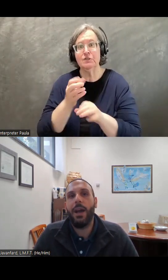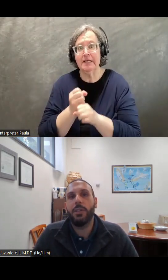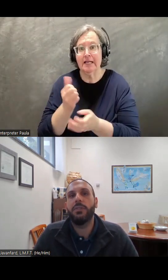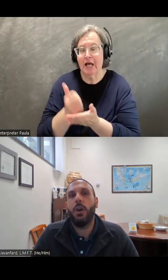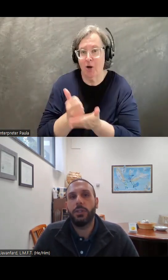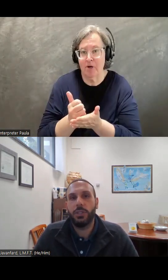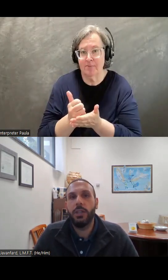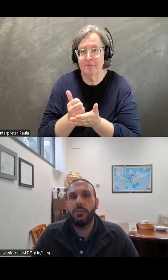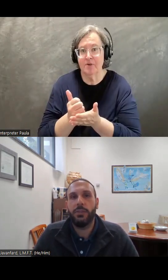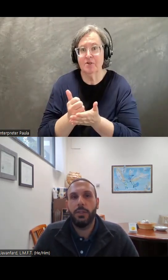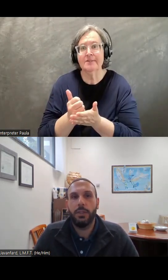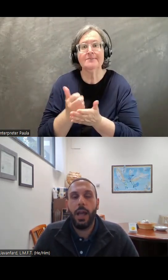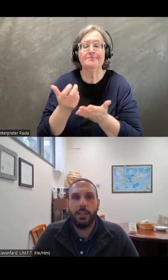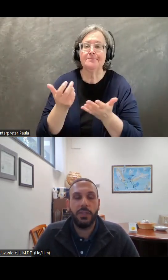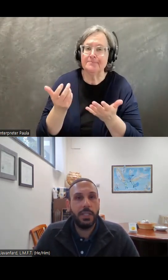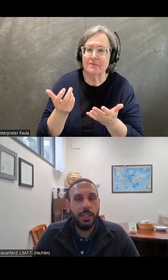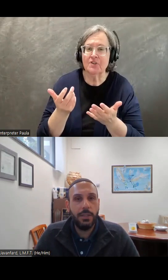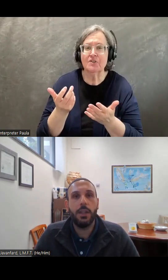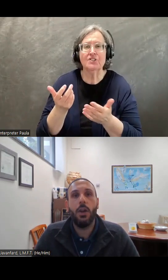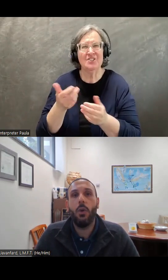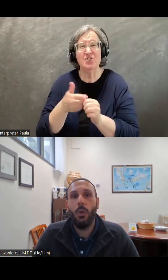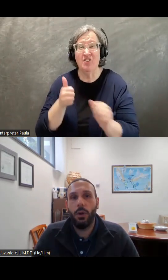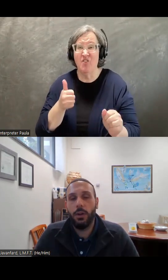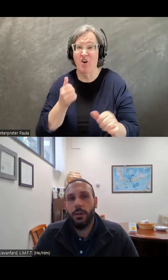them out of alternative locked